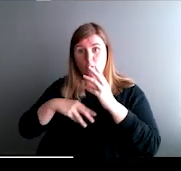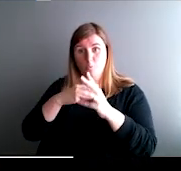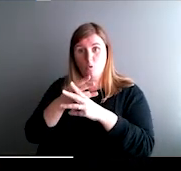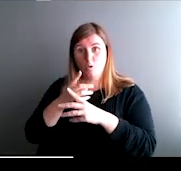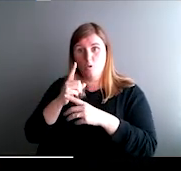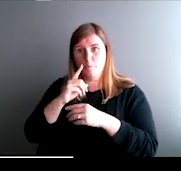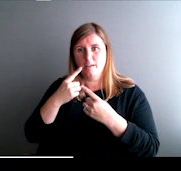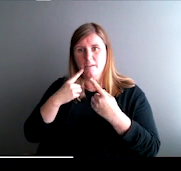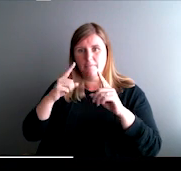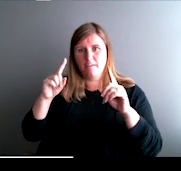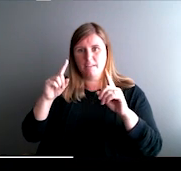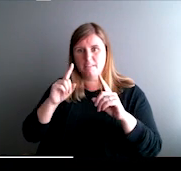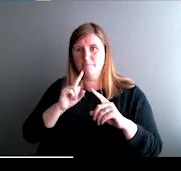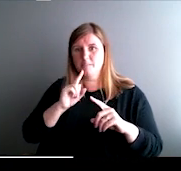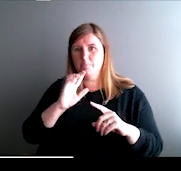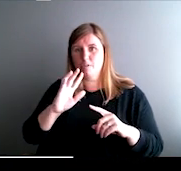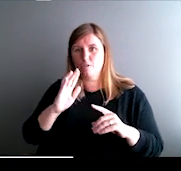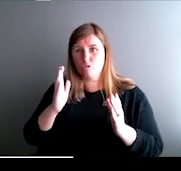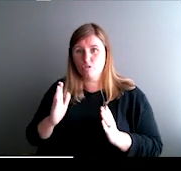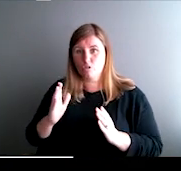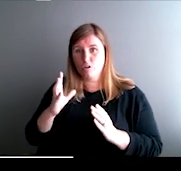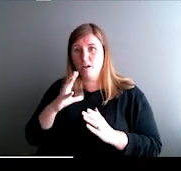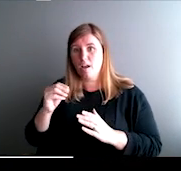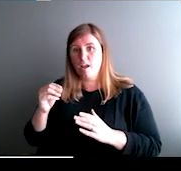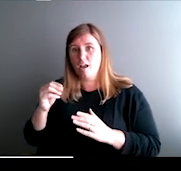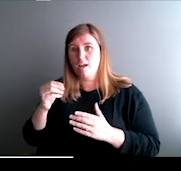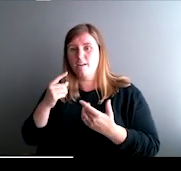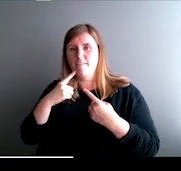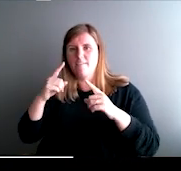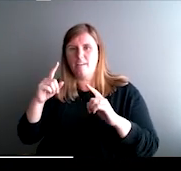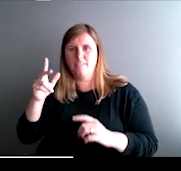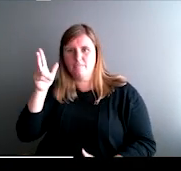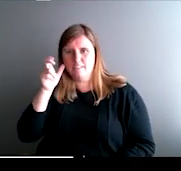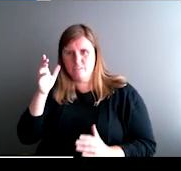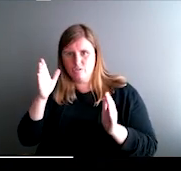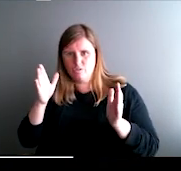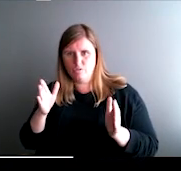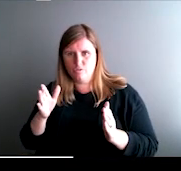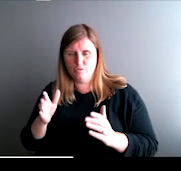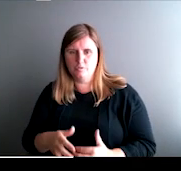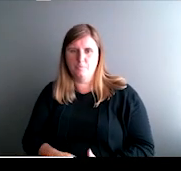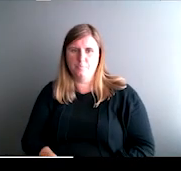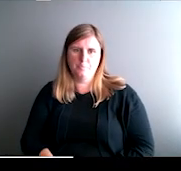they'll be an effective speaker and an effective listener.